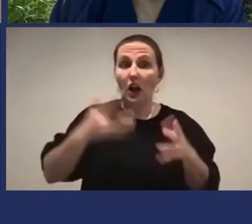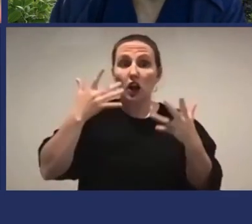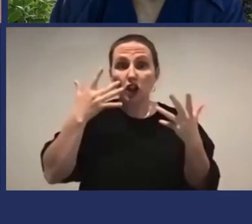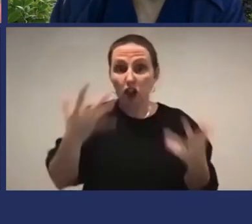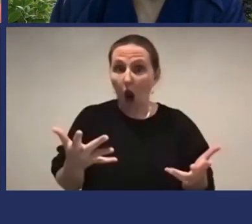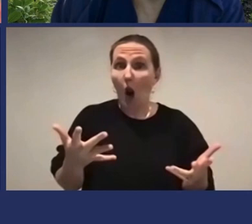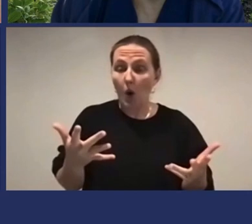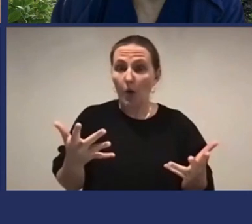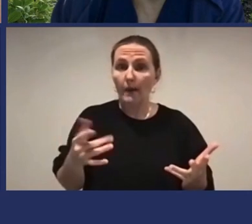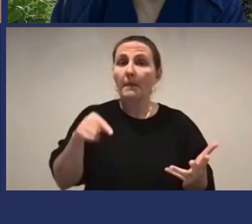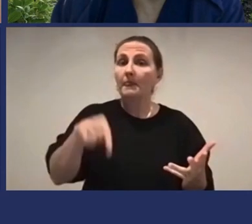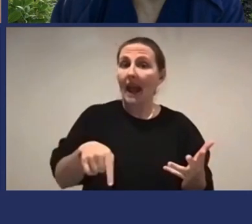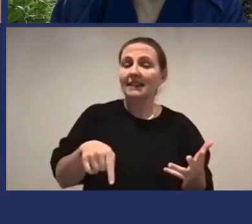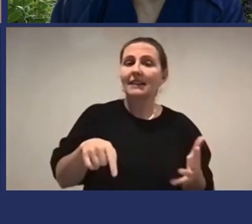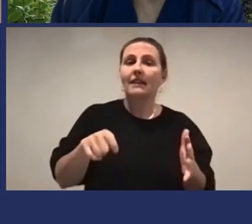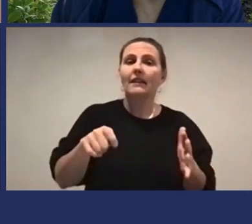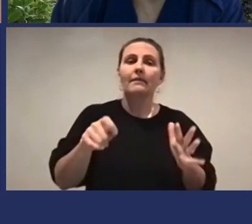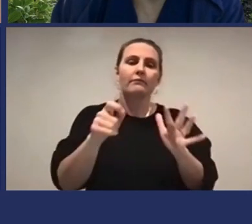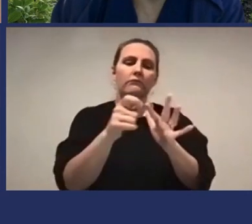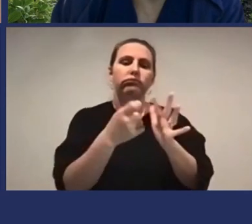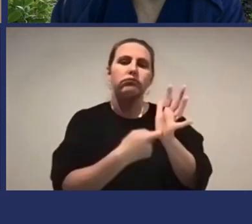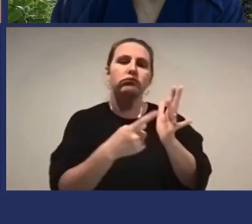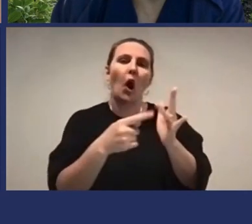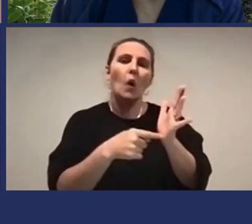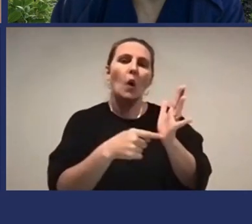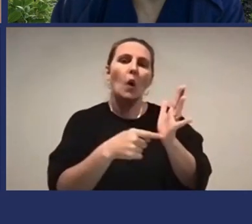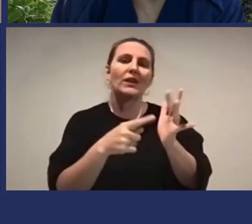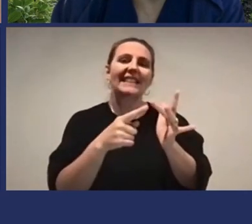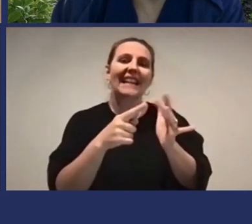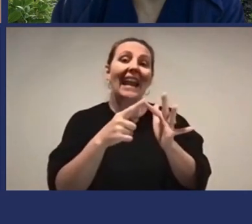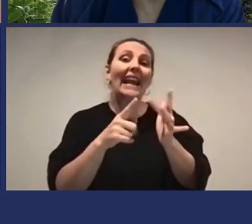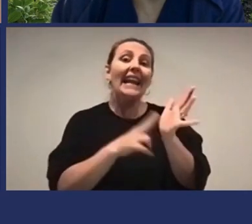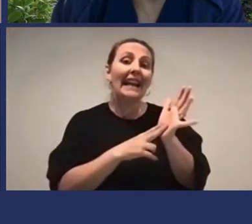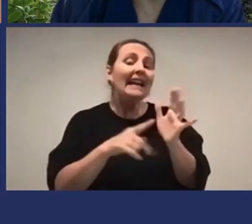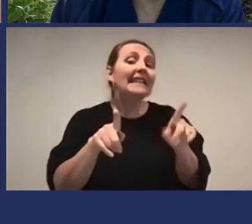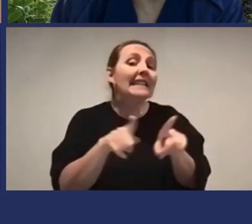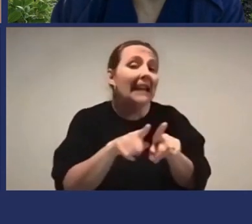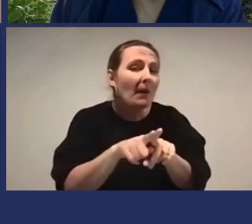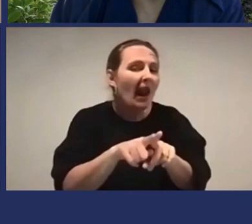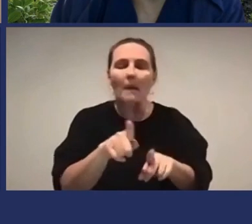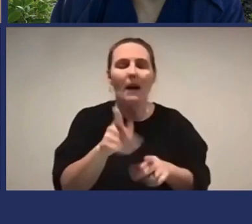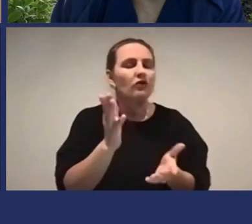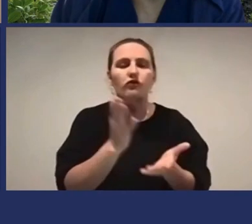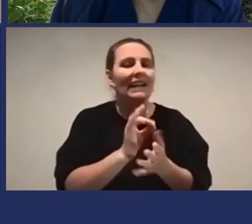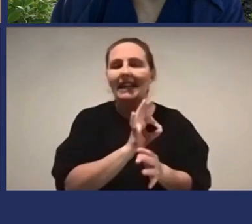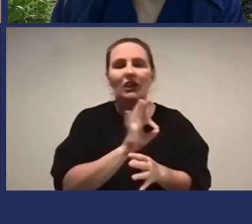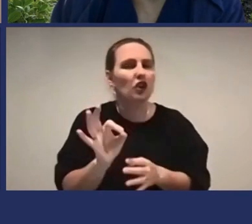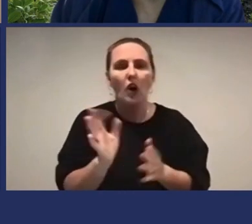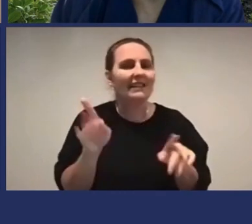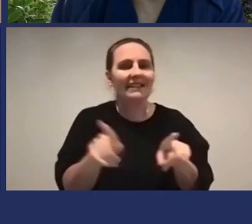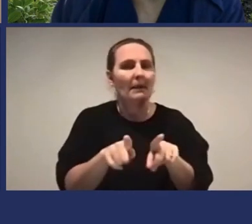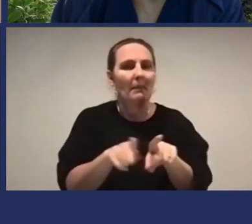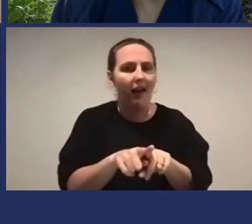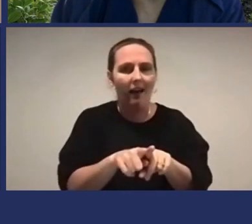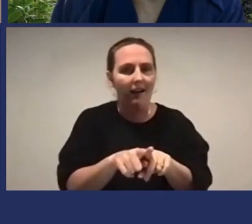although theoretically similar, was not actually similar enough. So we don't have, we don't see the vaccine or any of